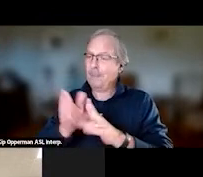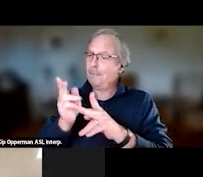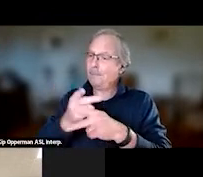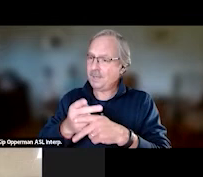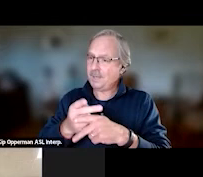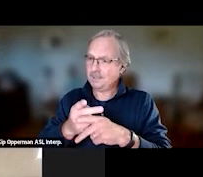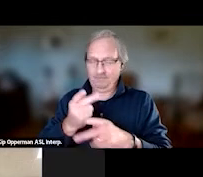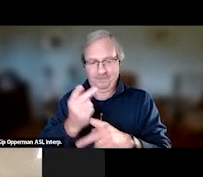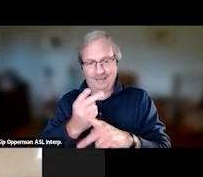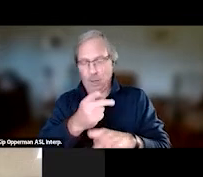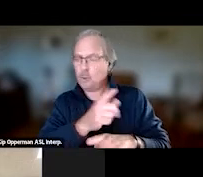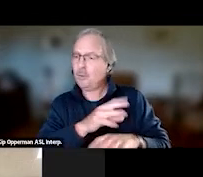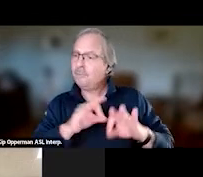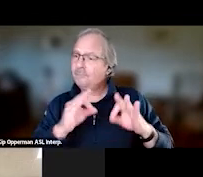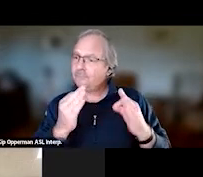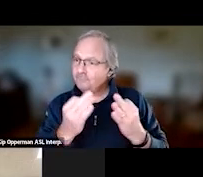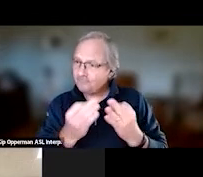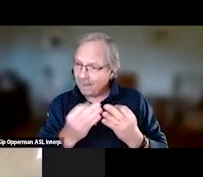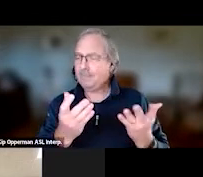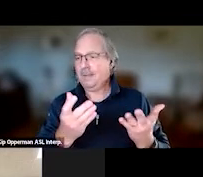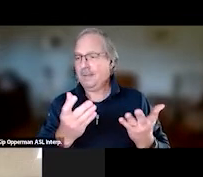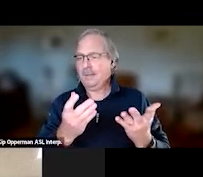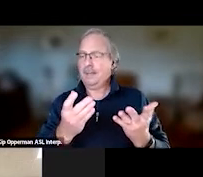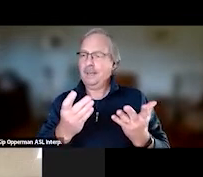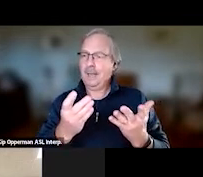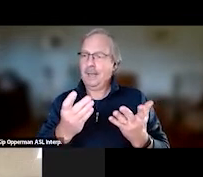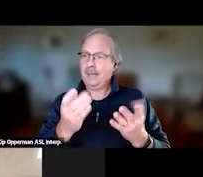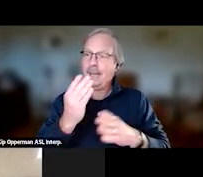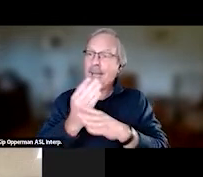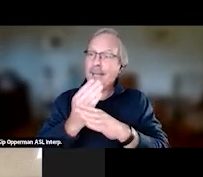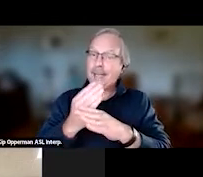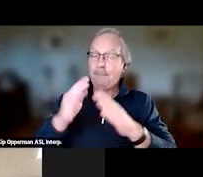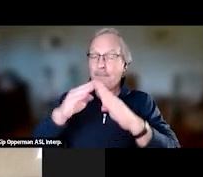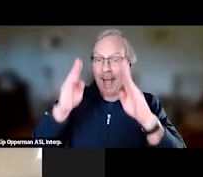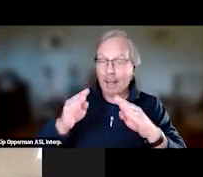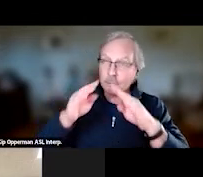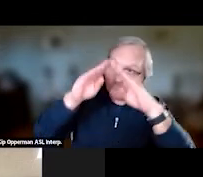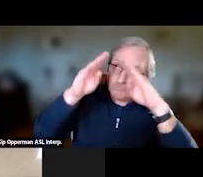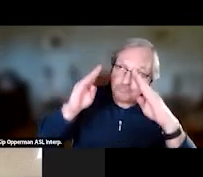family and keep roofs over heads and food in bellies. Next slide, please.